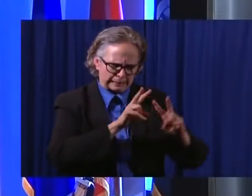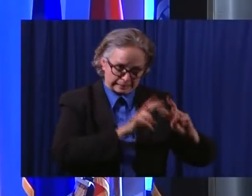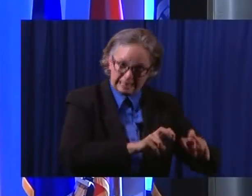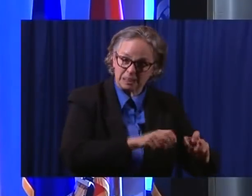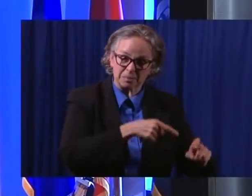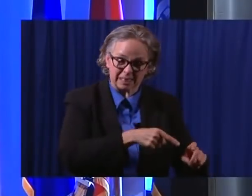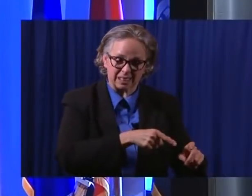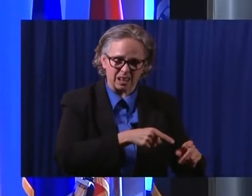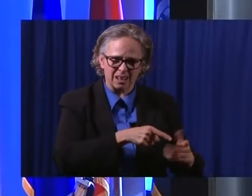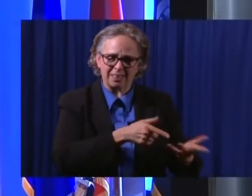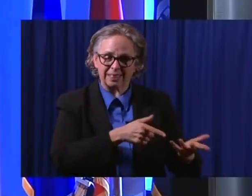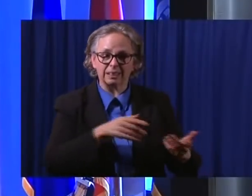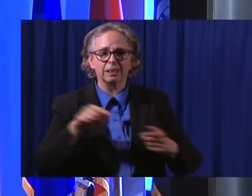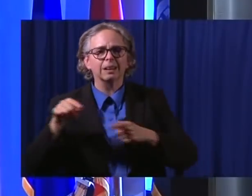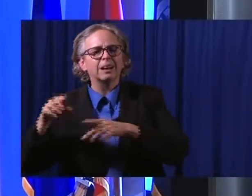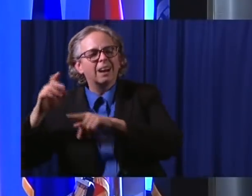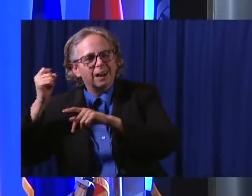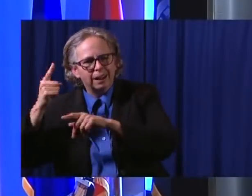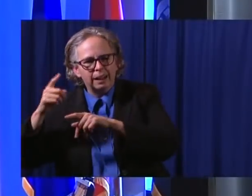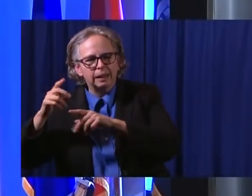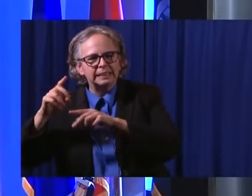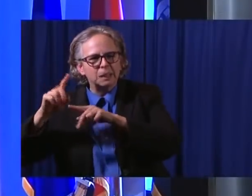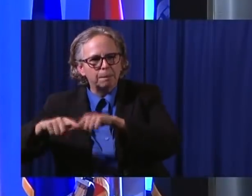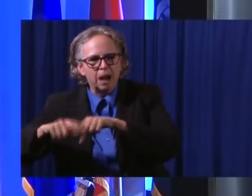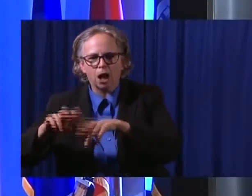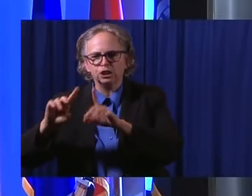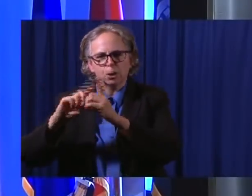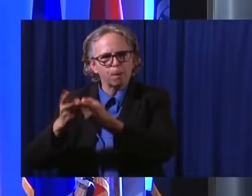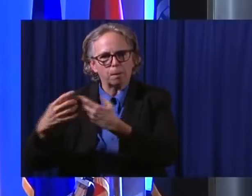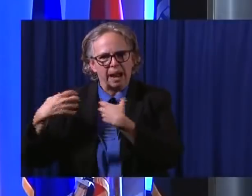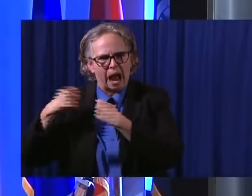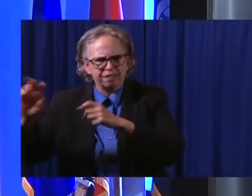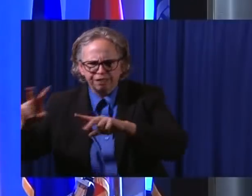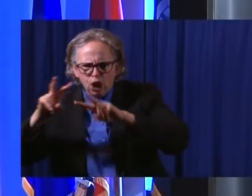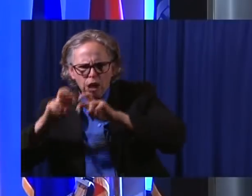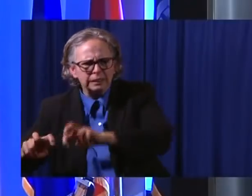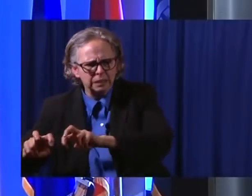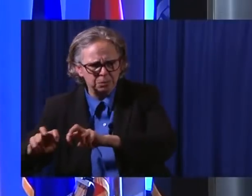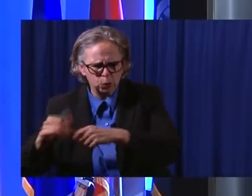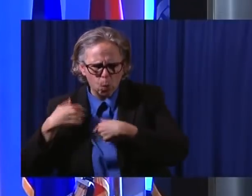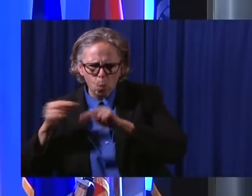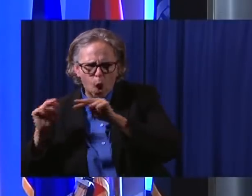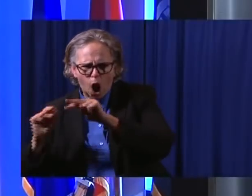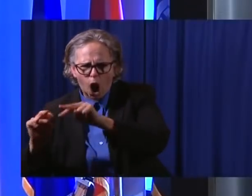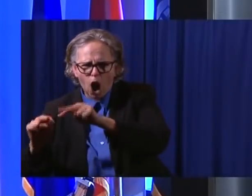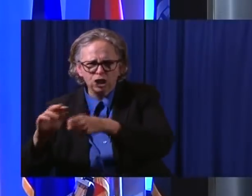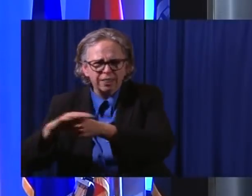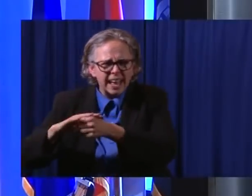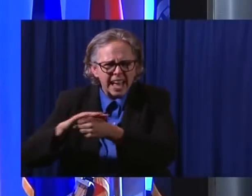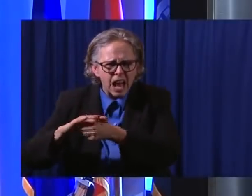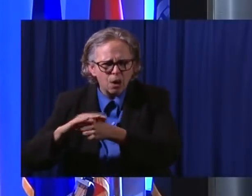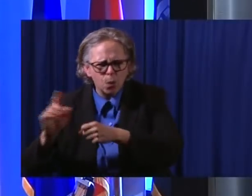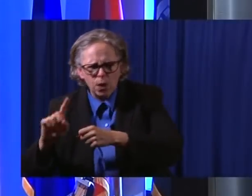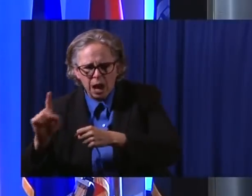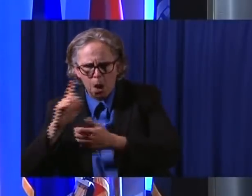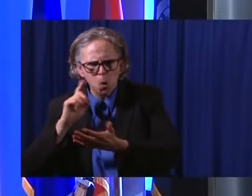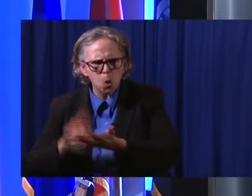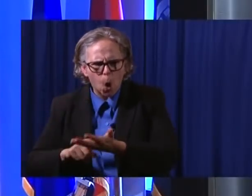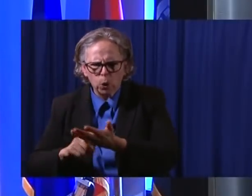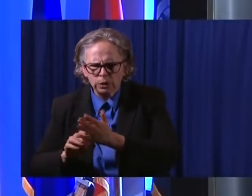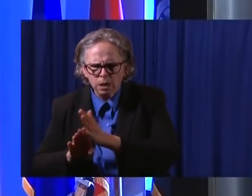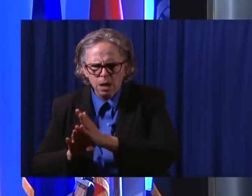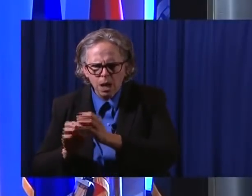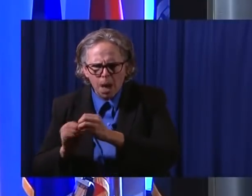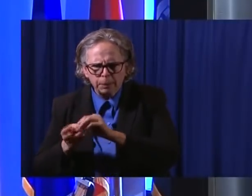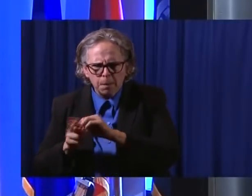watching a number of measures, a number of leading indicators, which will lead us to those communities where the risk is highest, and we